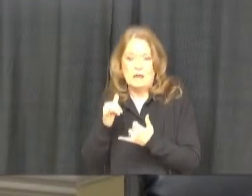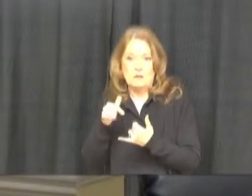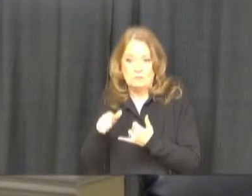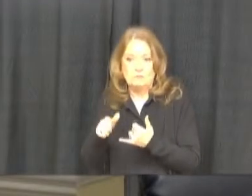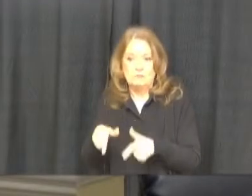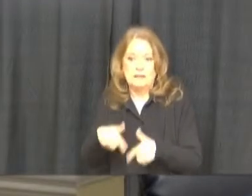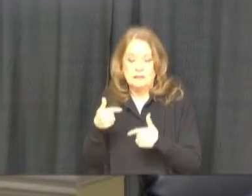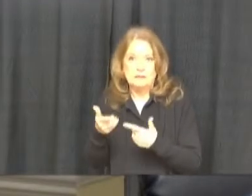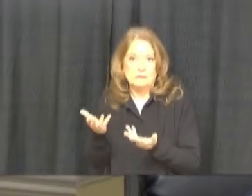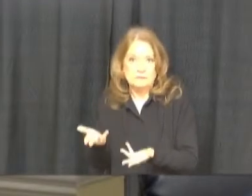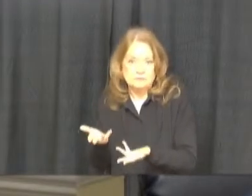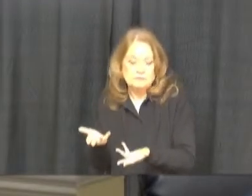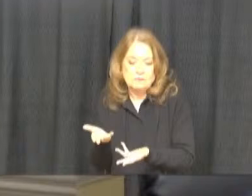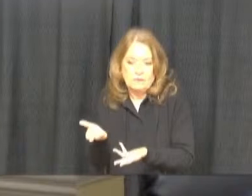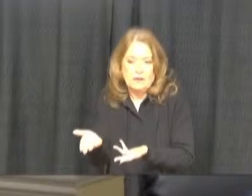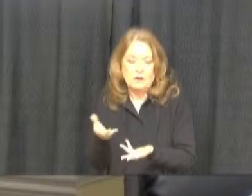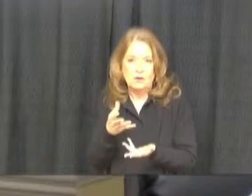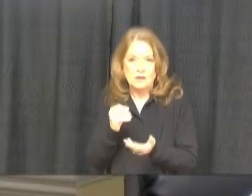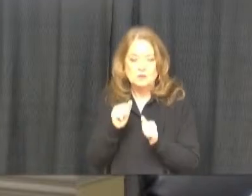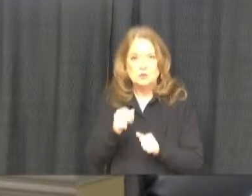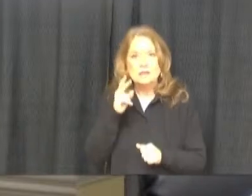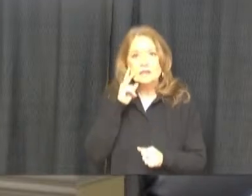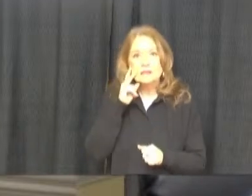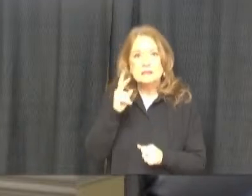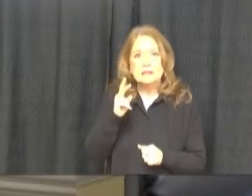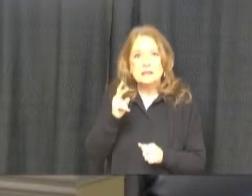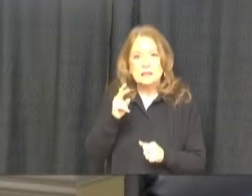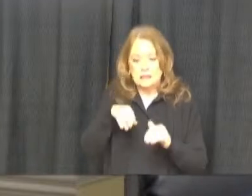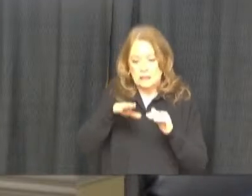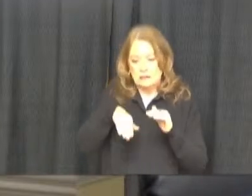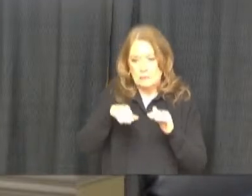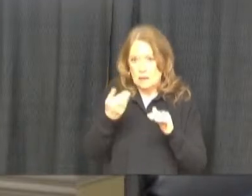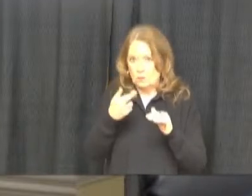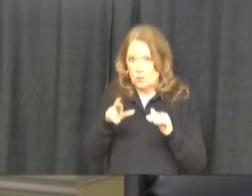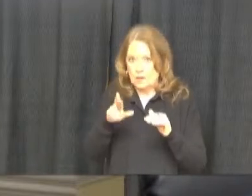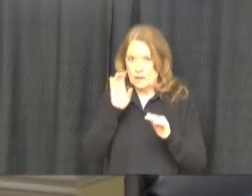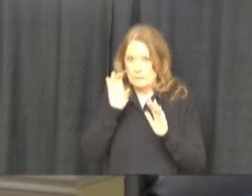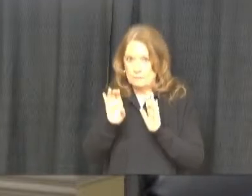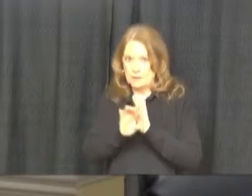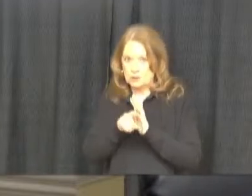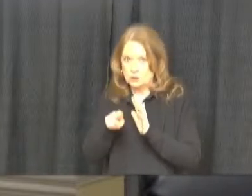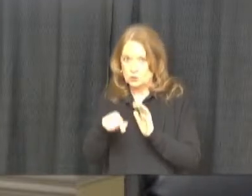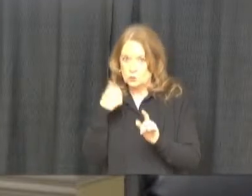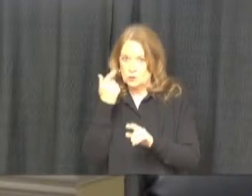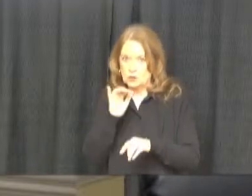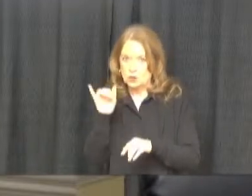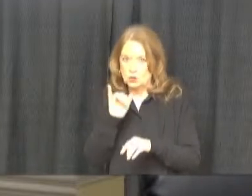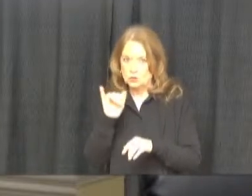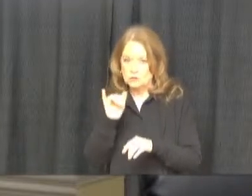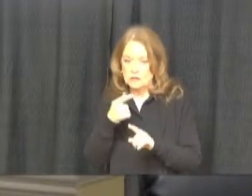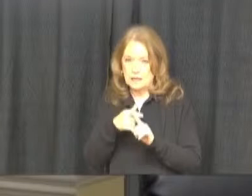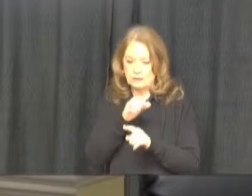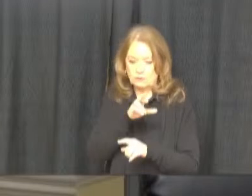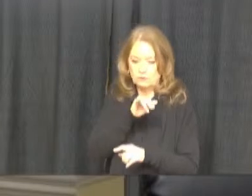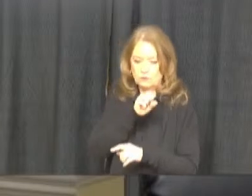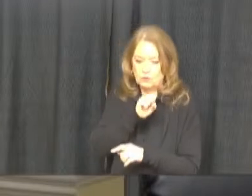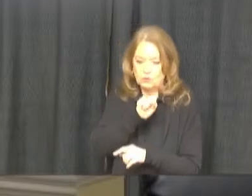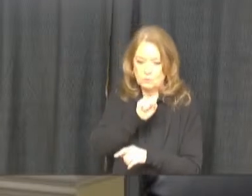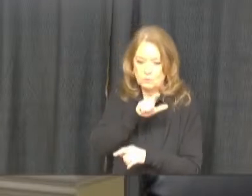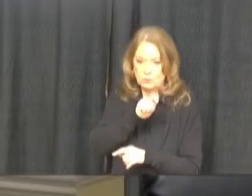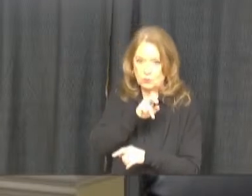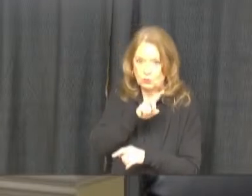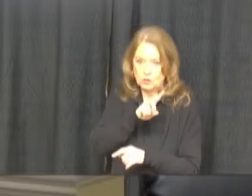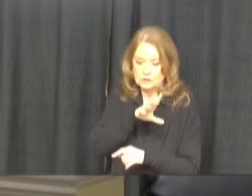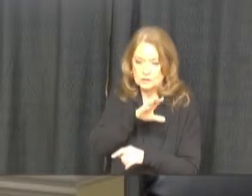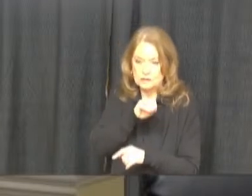in. And you can see the bottom right-hand picture is what it looks like from Crosland Avenue, and you look it up